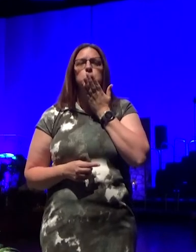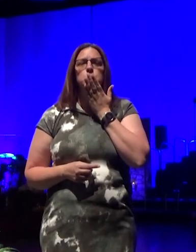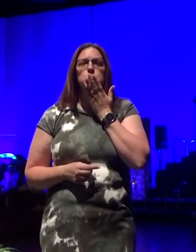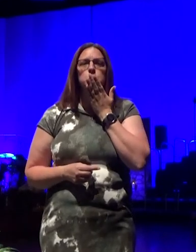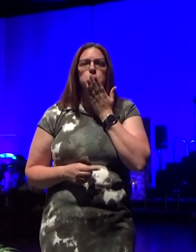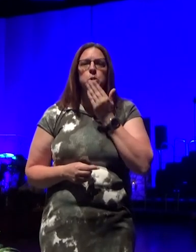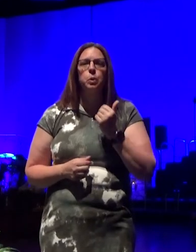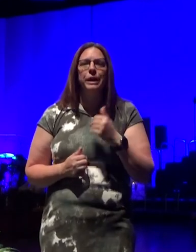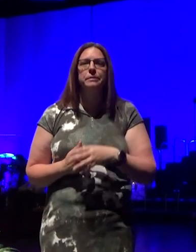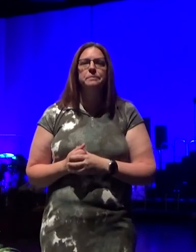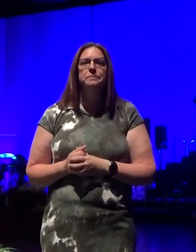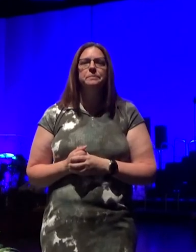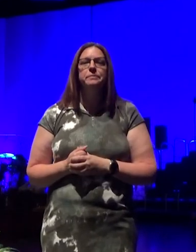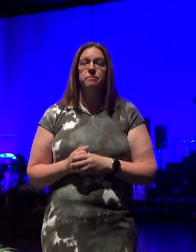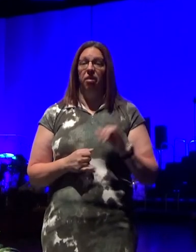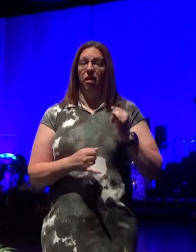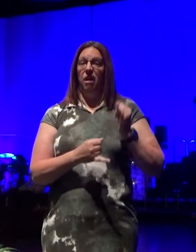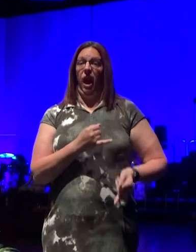story.